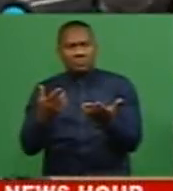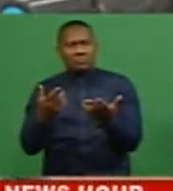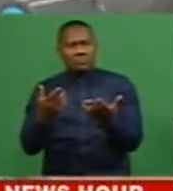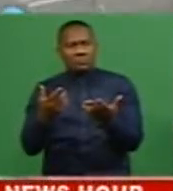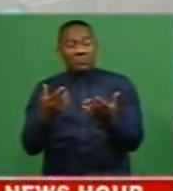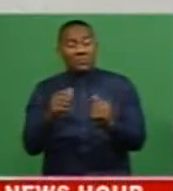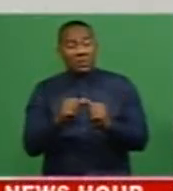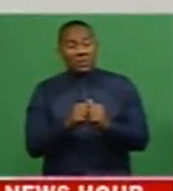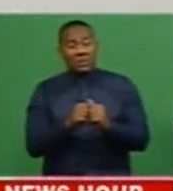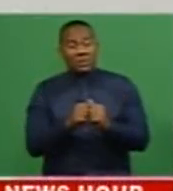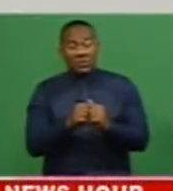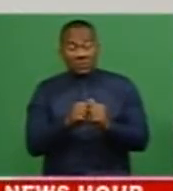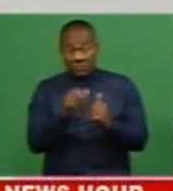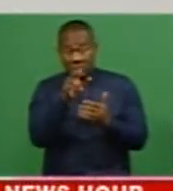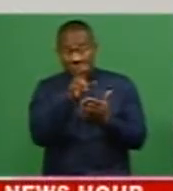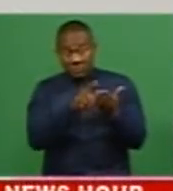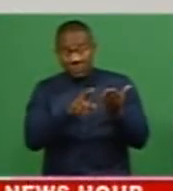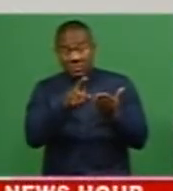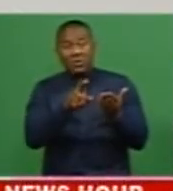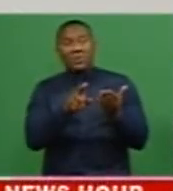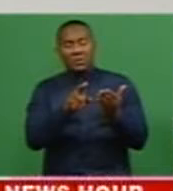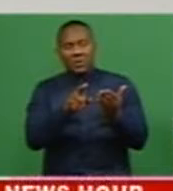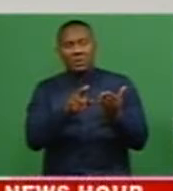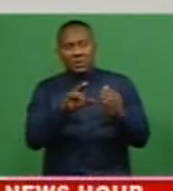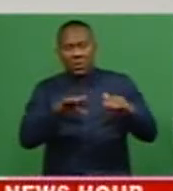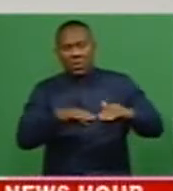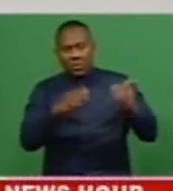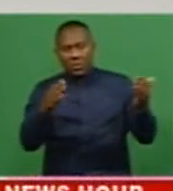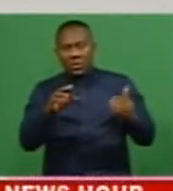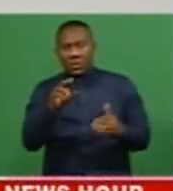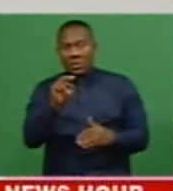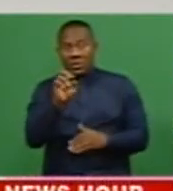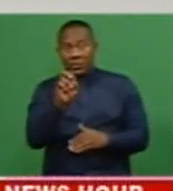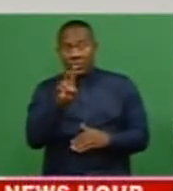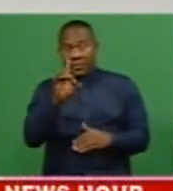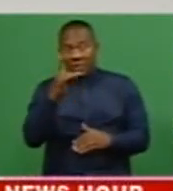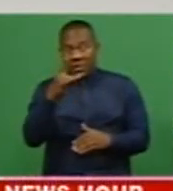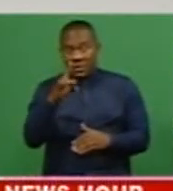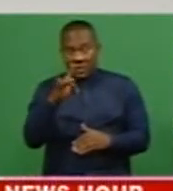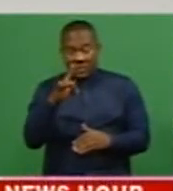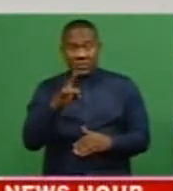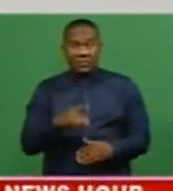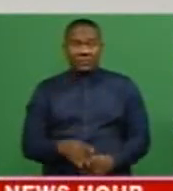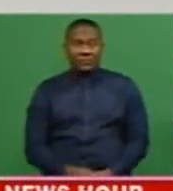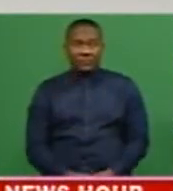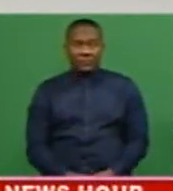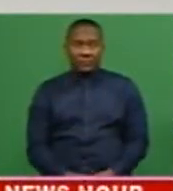be reopened by November 8 for normal academic work to continue.